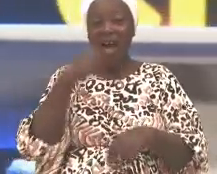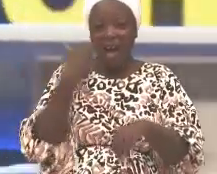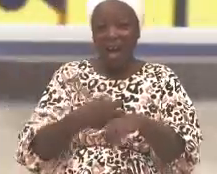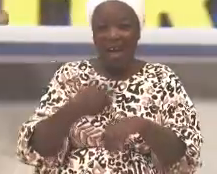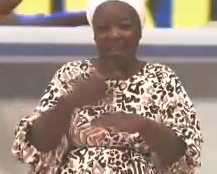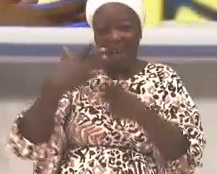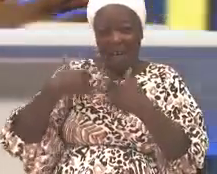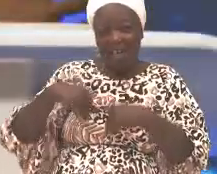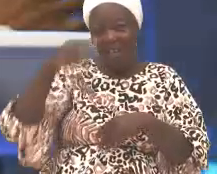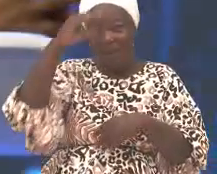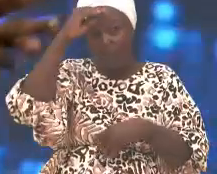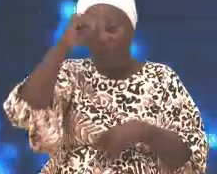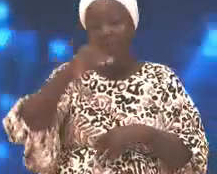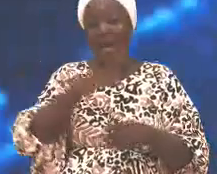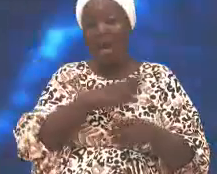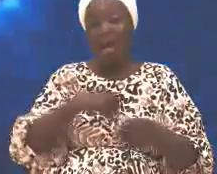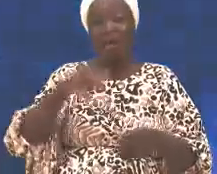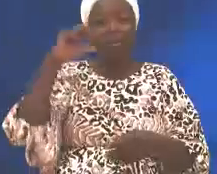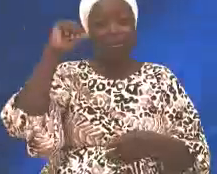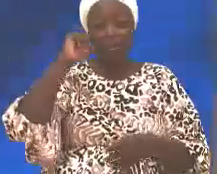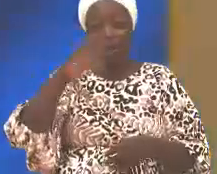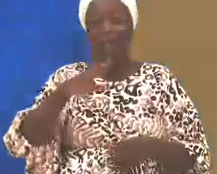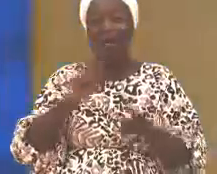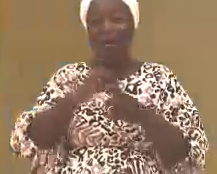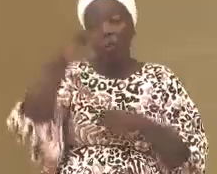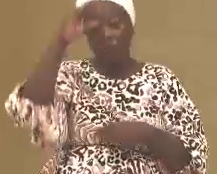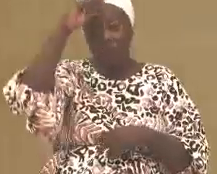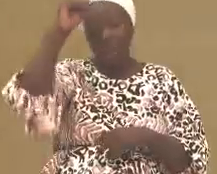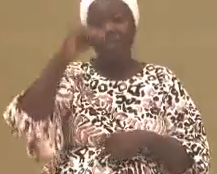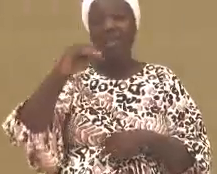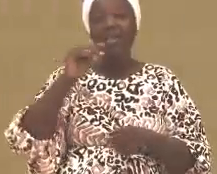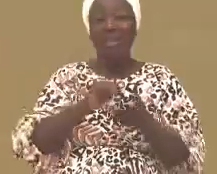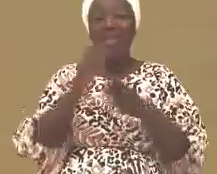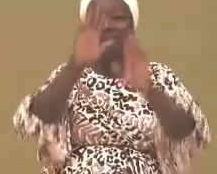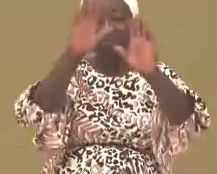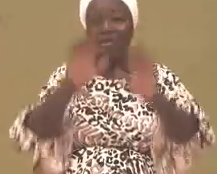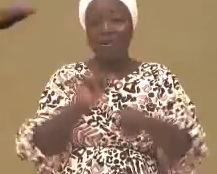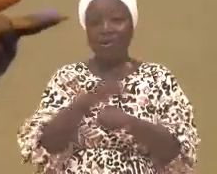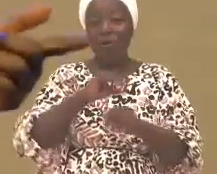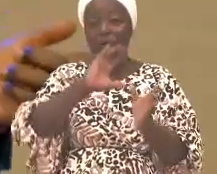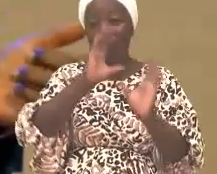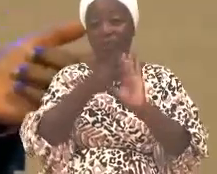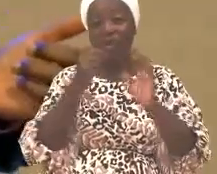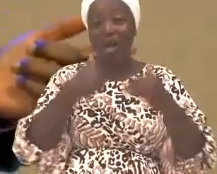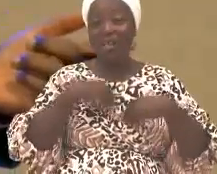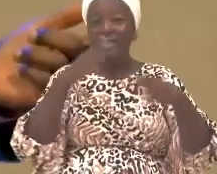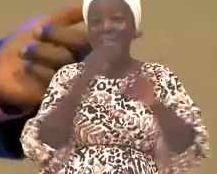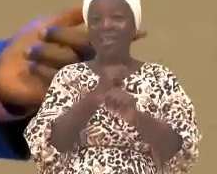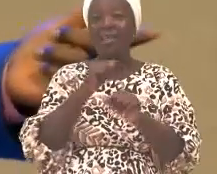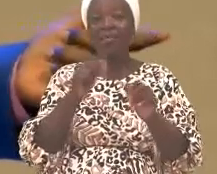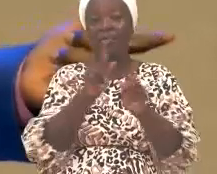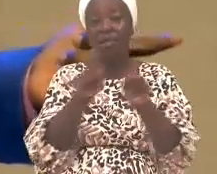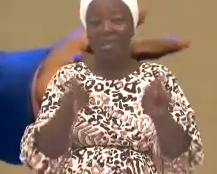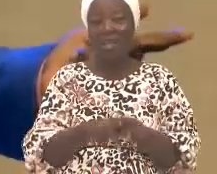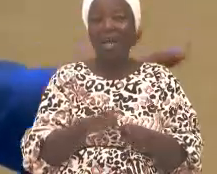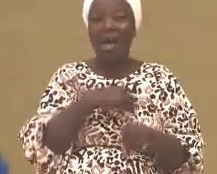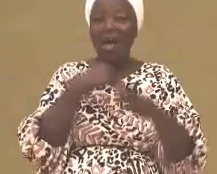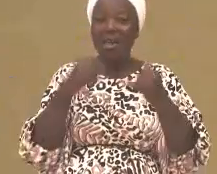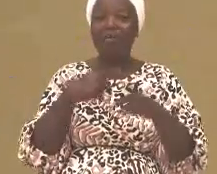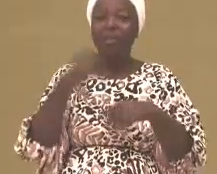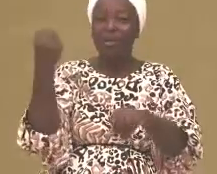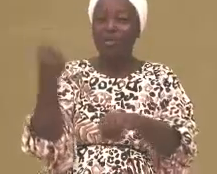girl, that a miracle of conversion has taken place, and now the stone is